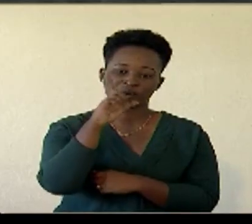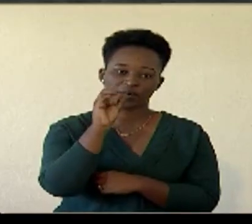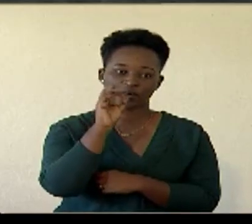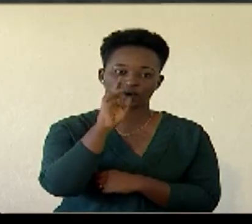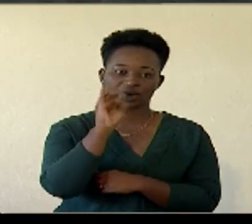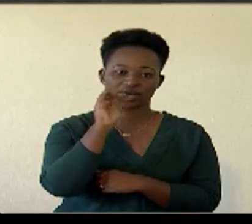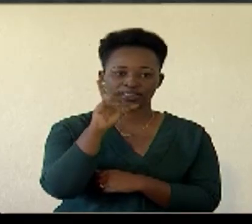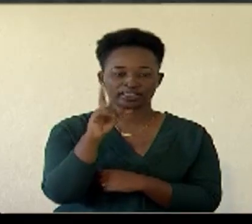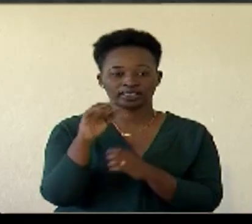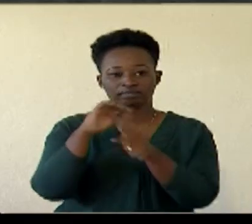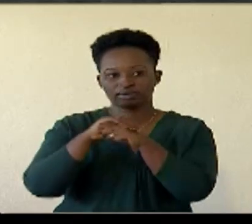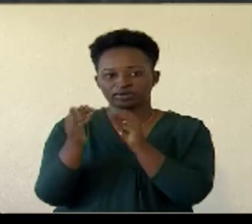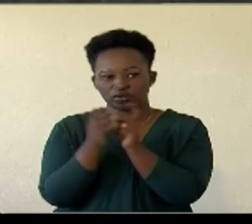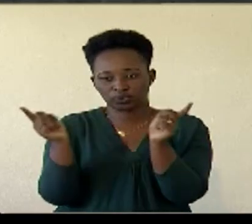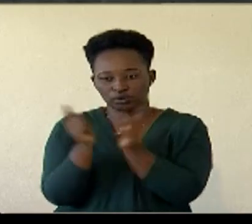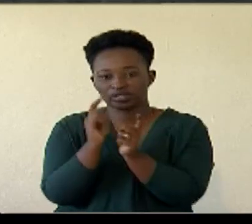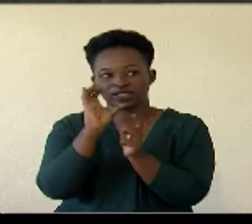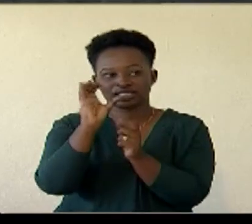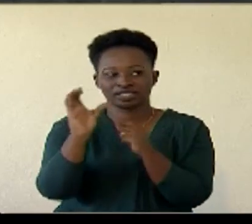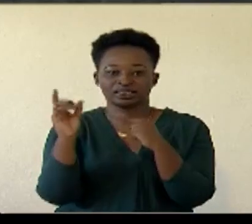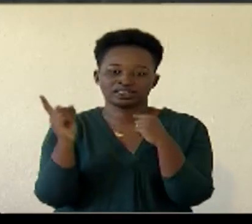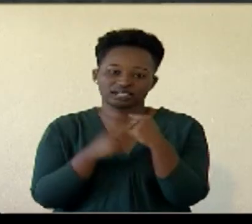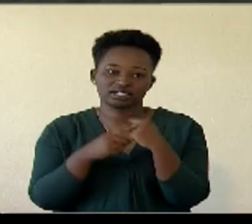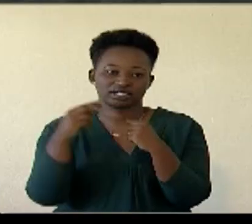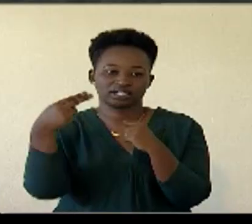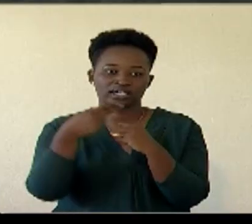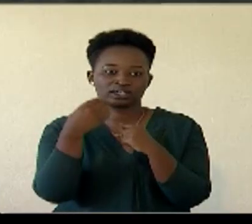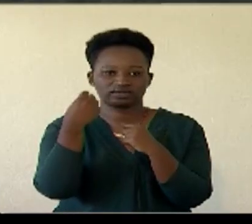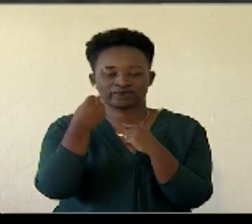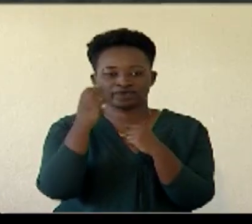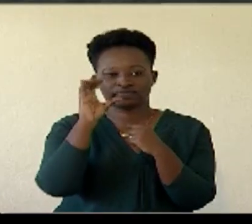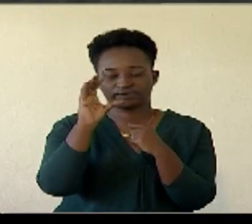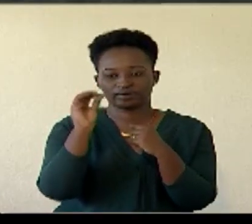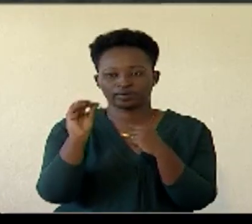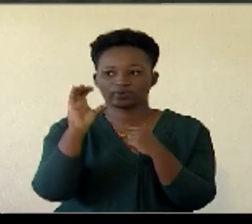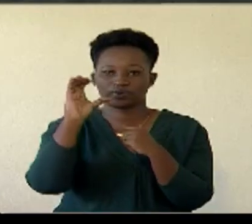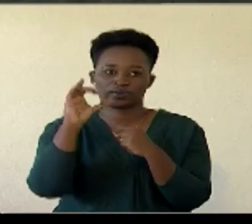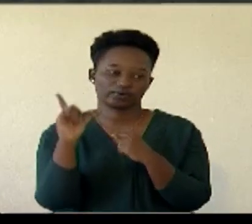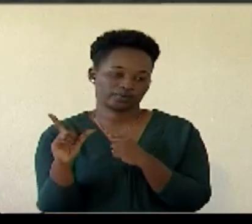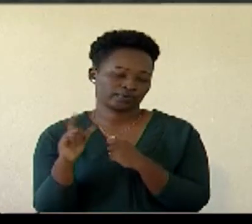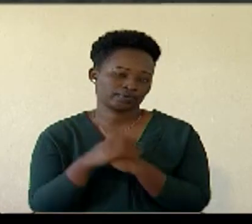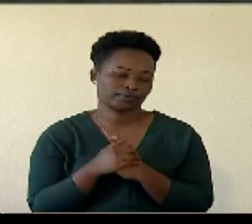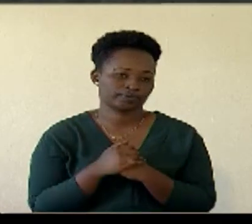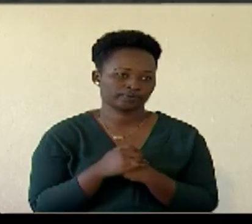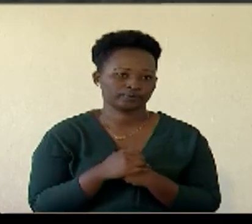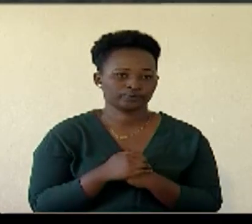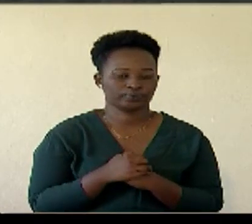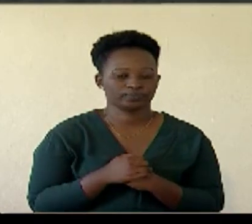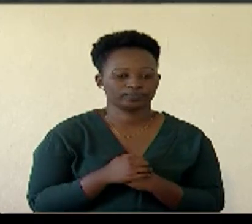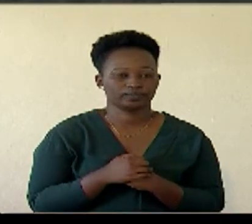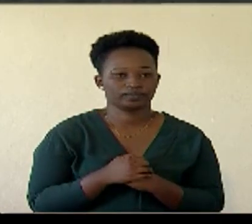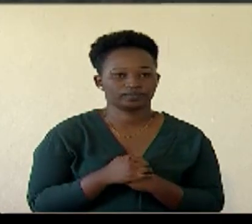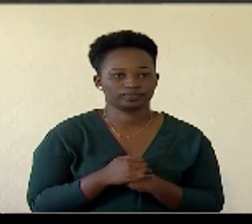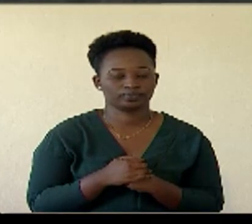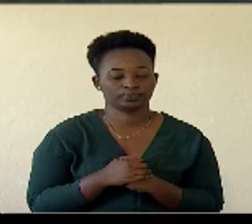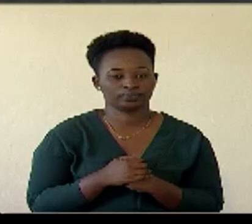C6H5CO chlorine. This is benzoyl chloride with this compound has been formed and then the hydrogen chloride that